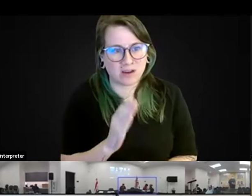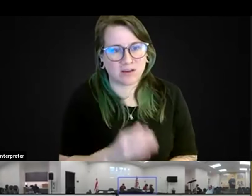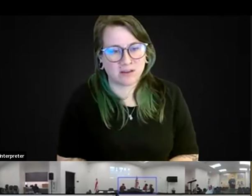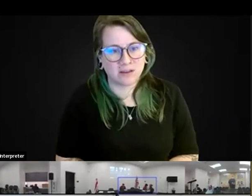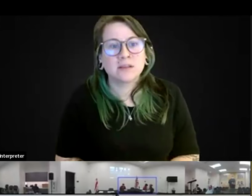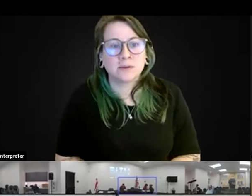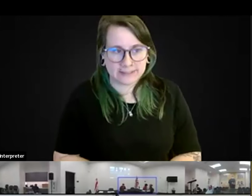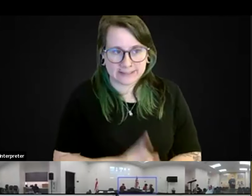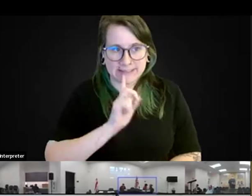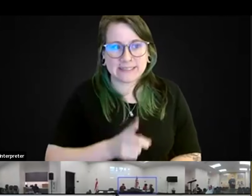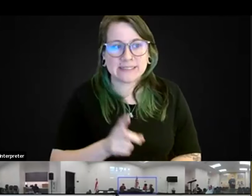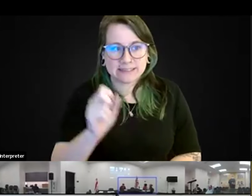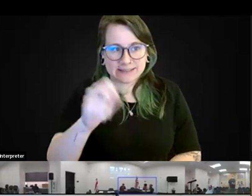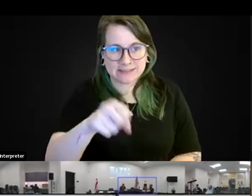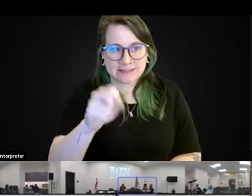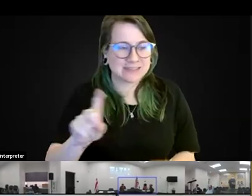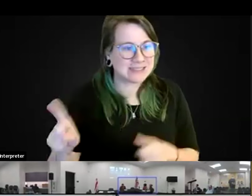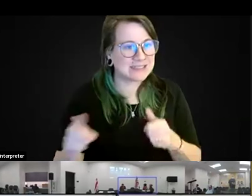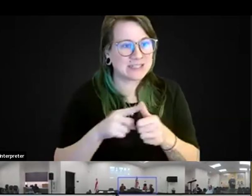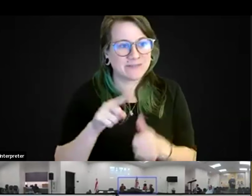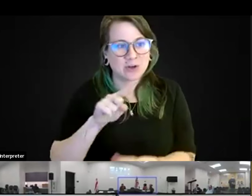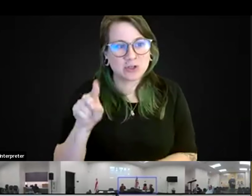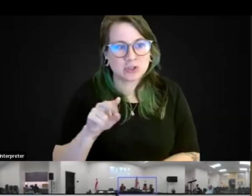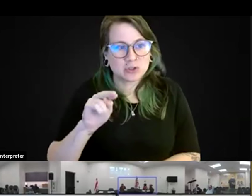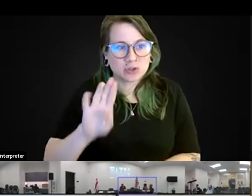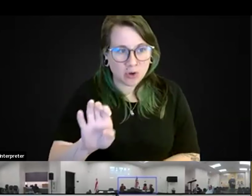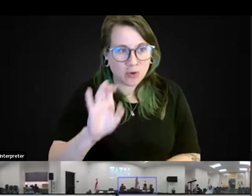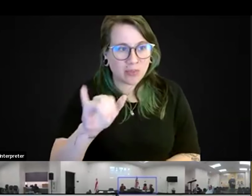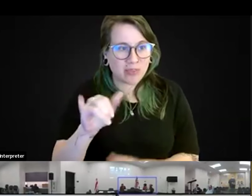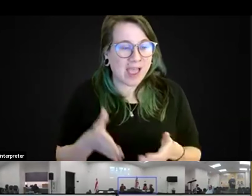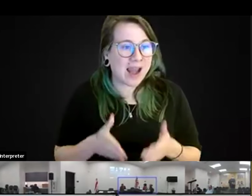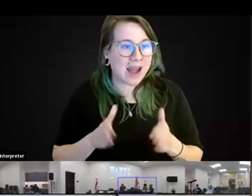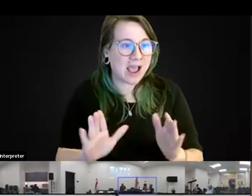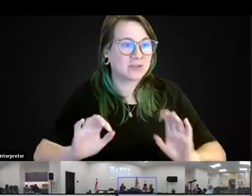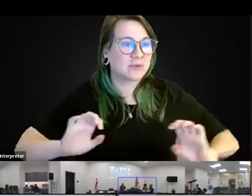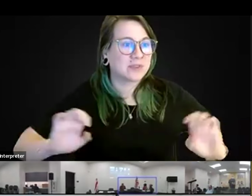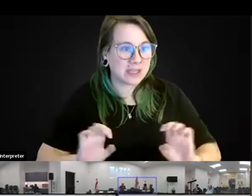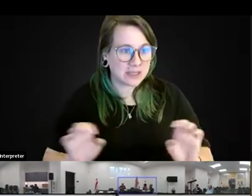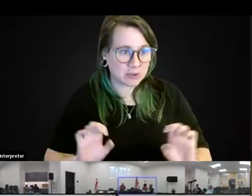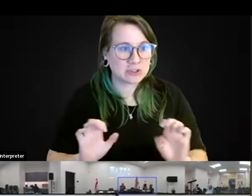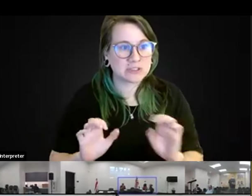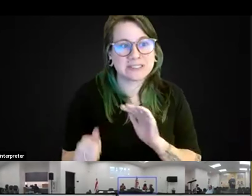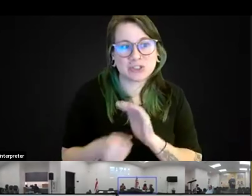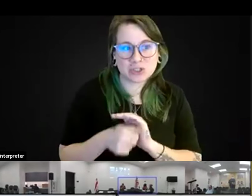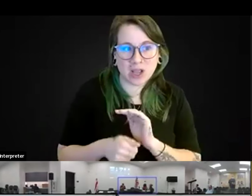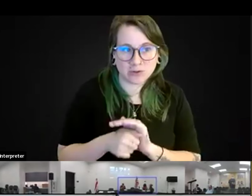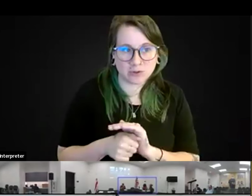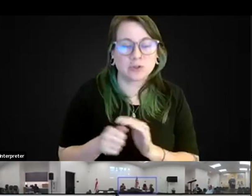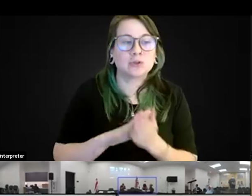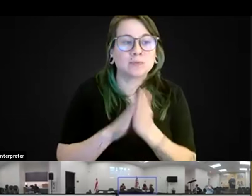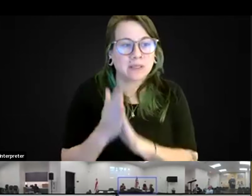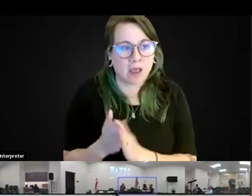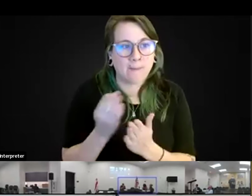It is by right. So it's the first zone that allows the emergency shelter to be by